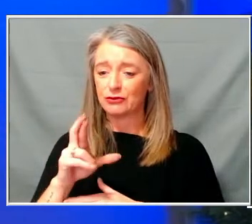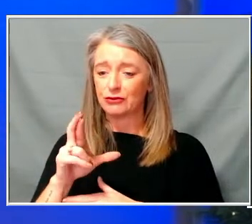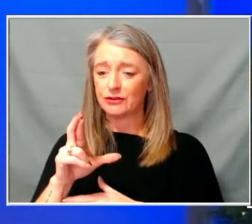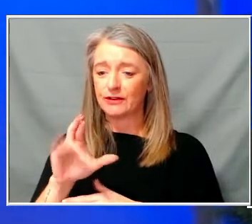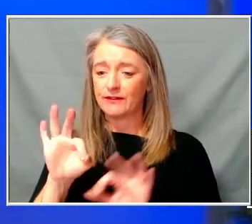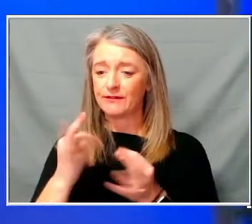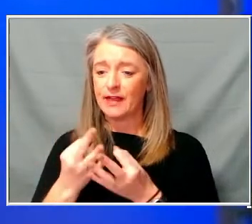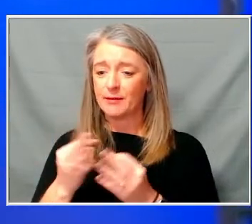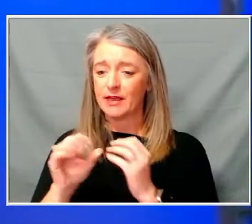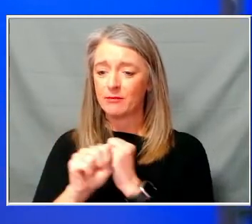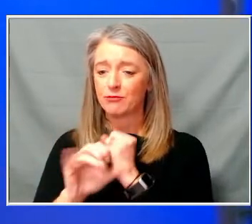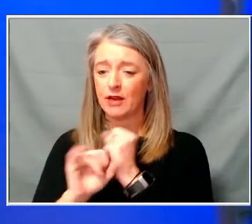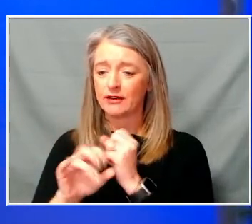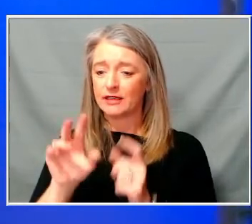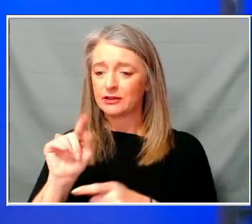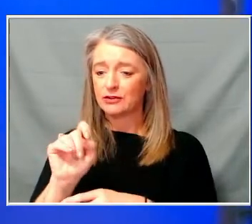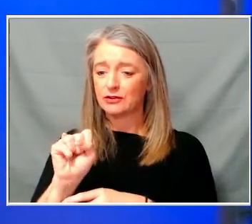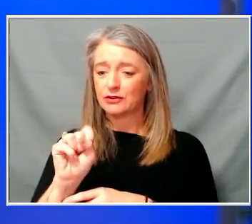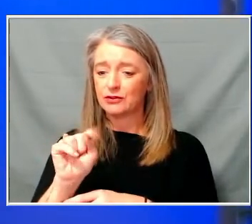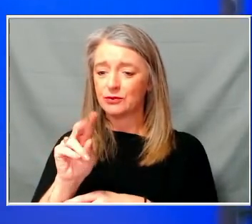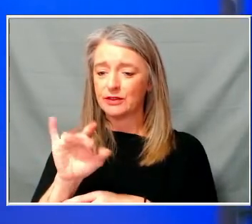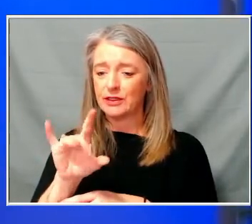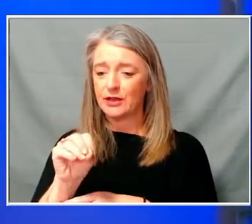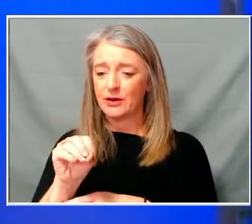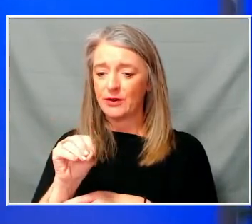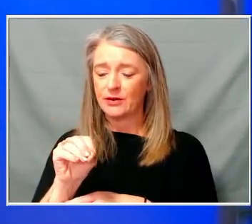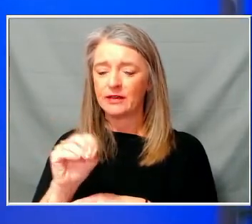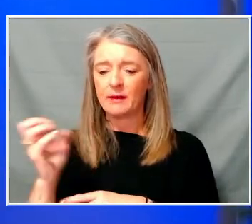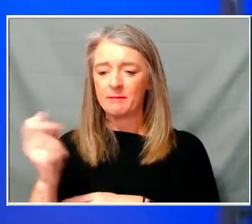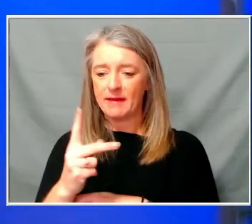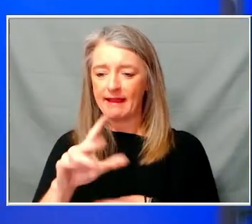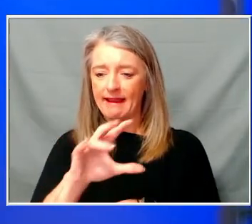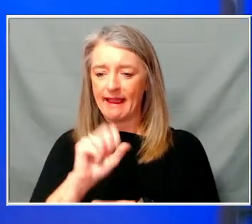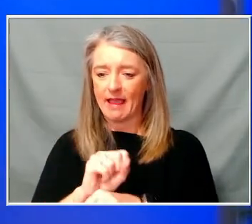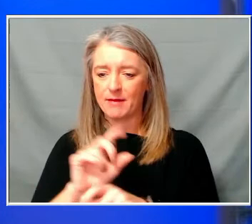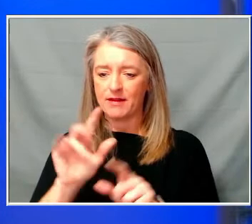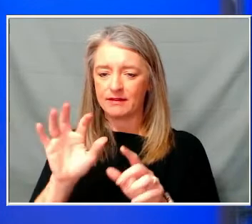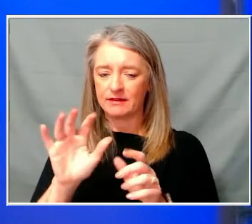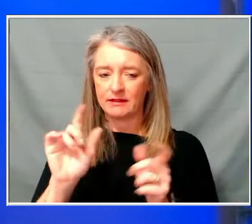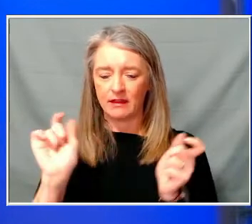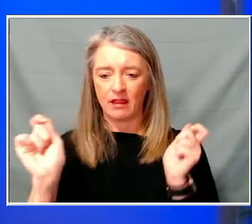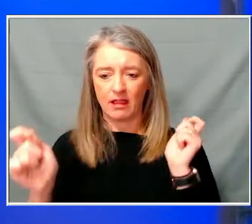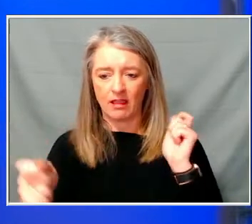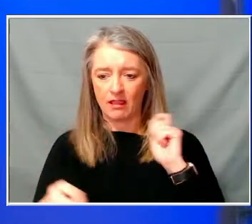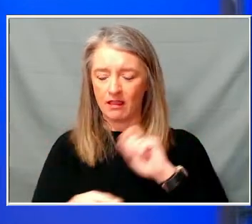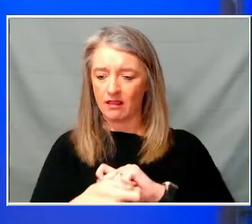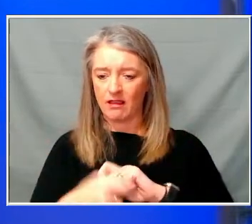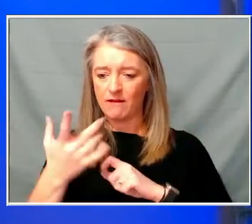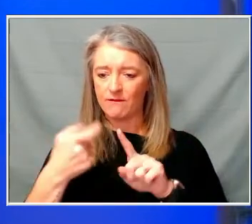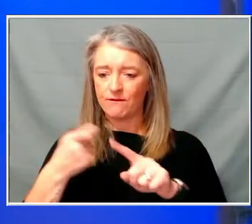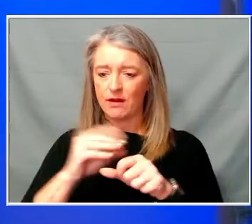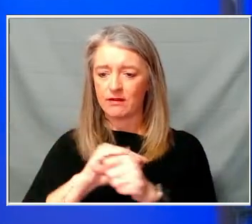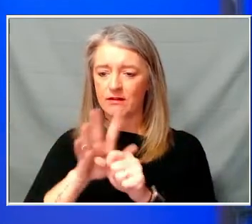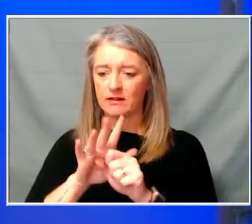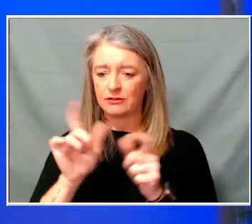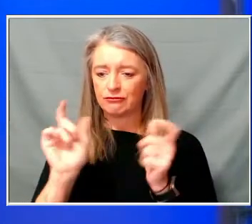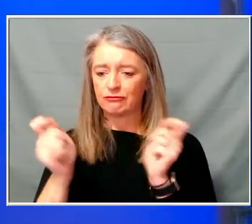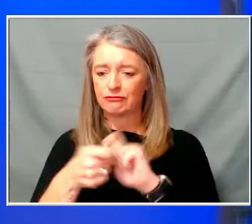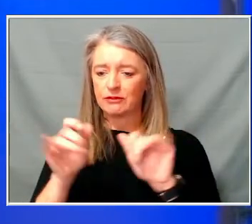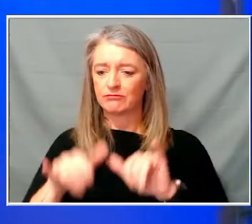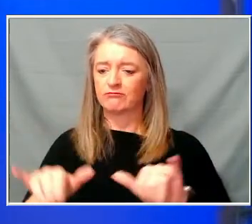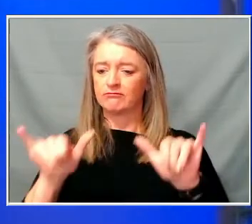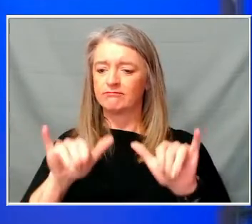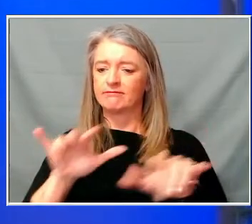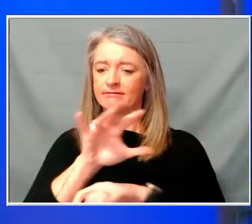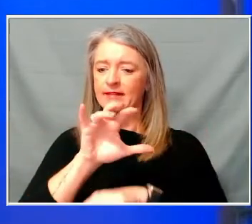Studio. Giving back can be habit forming, but when a massive interruption like a pandemic disrupts routine, those habits can